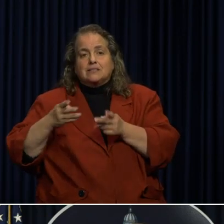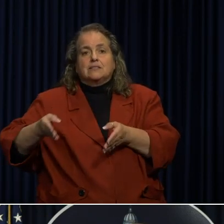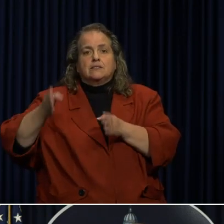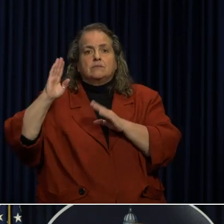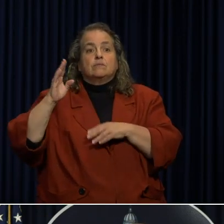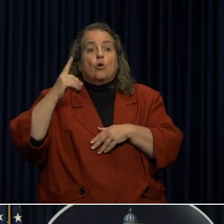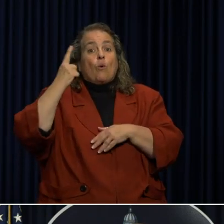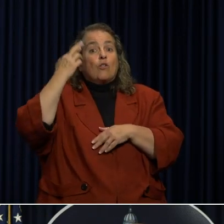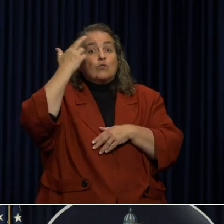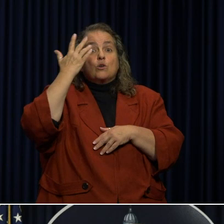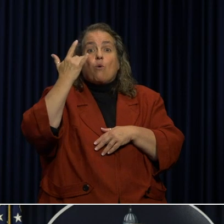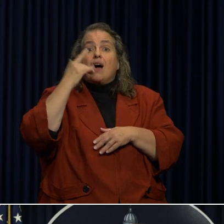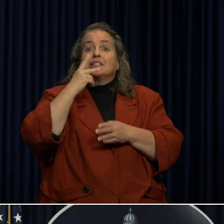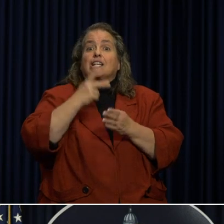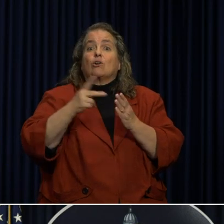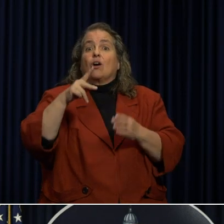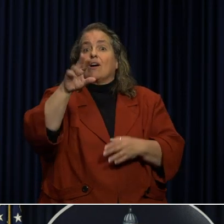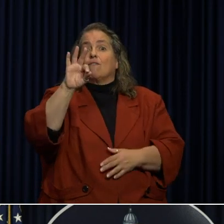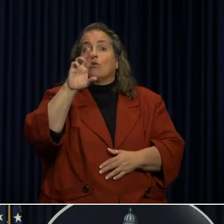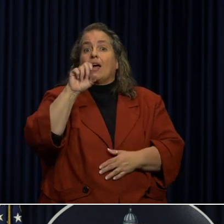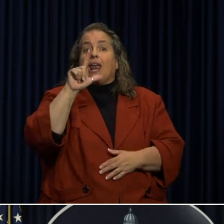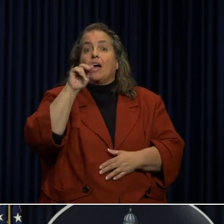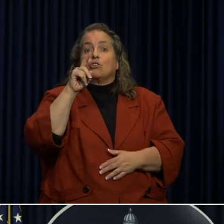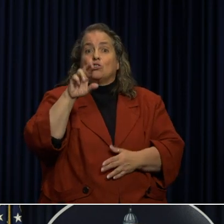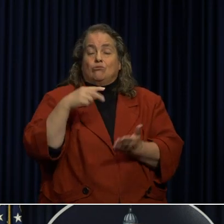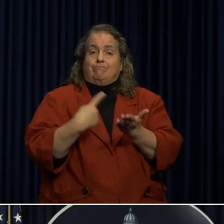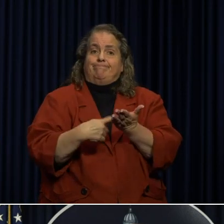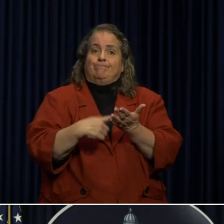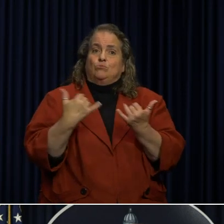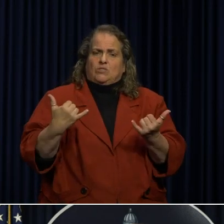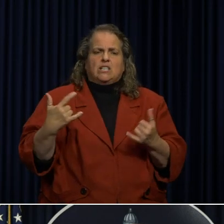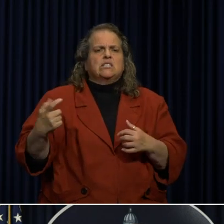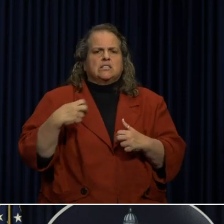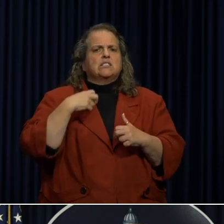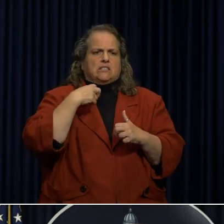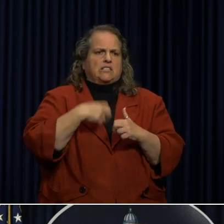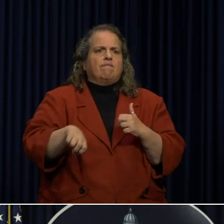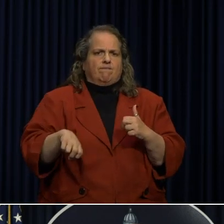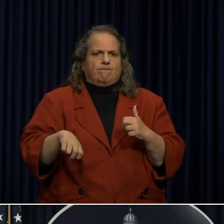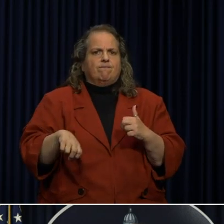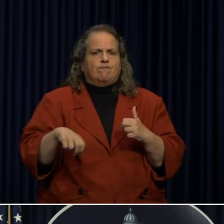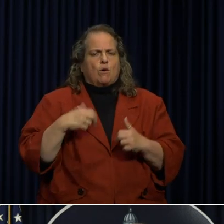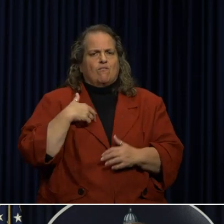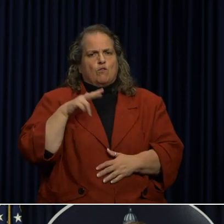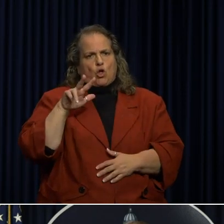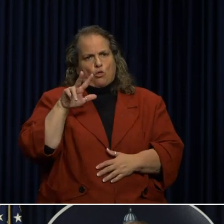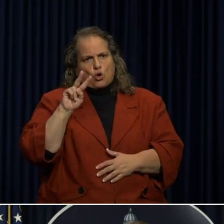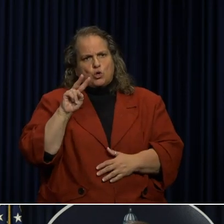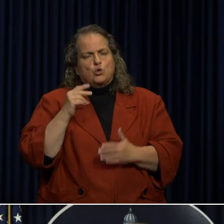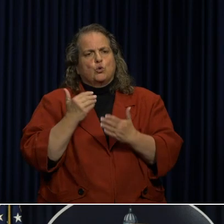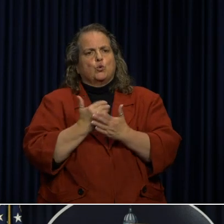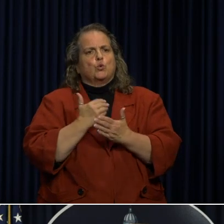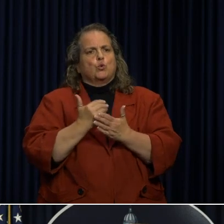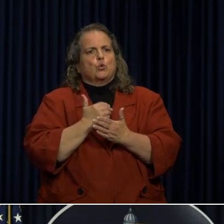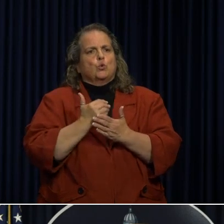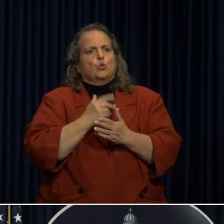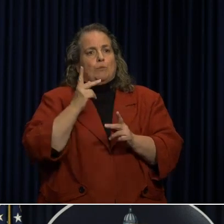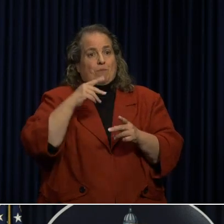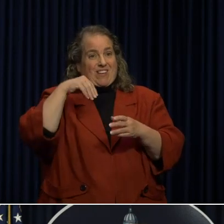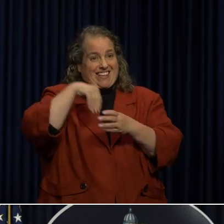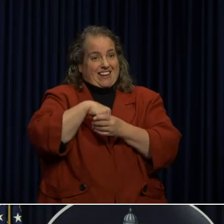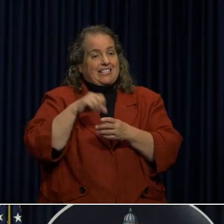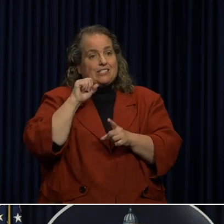Secretary Freelander talked today, continue to be a very tough area. We have 32 new residents that have tested